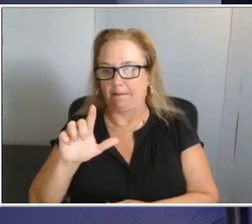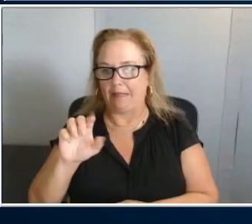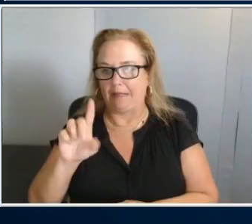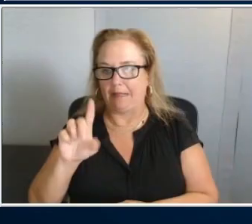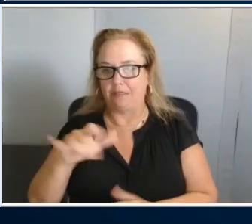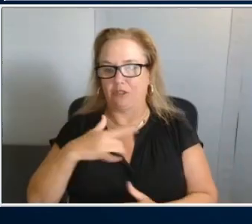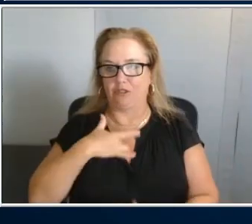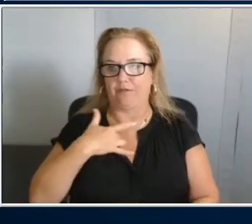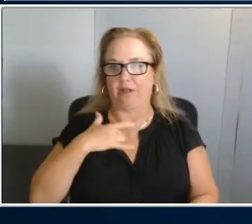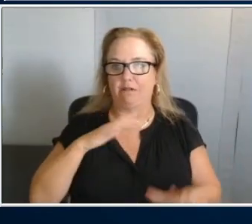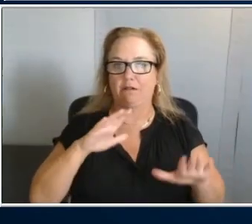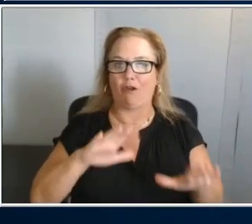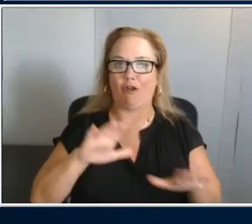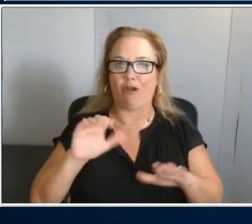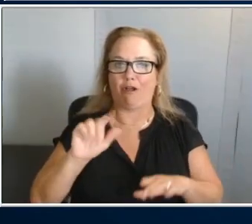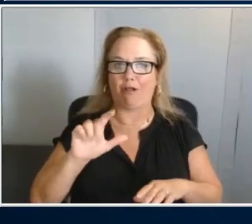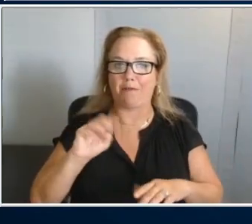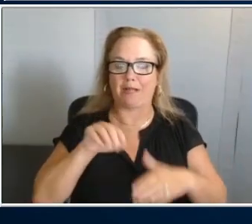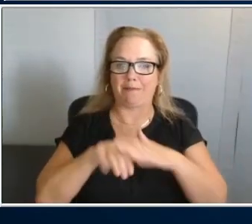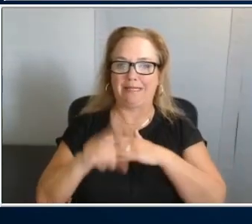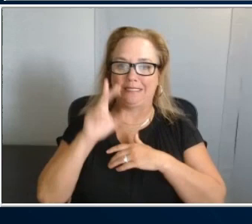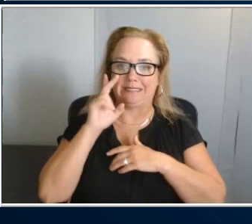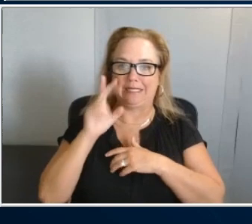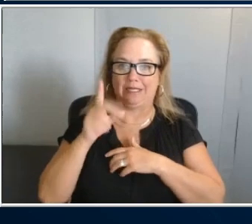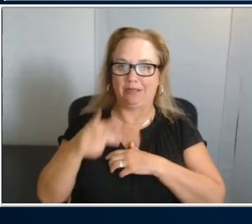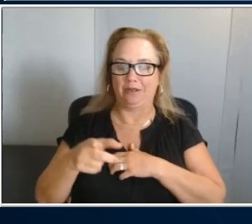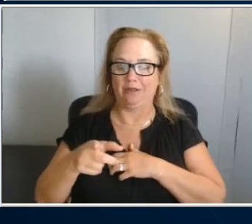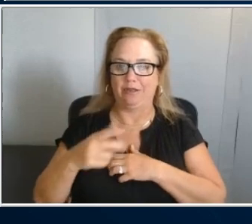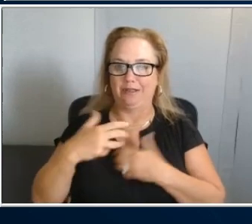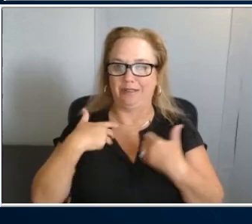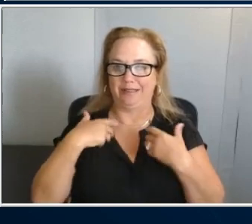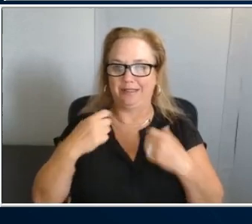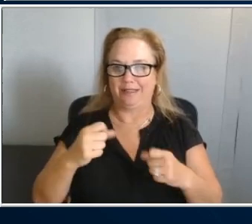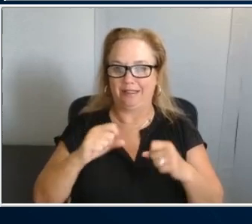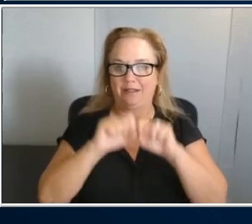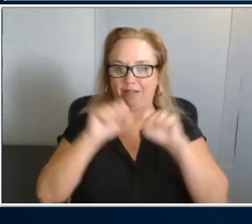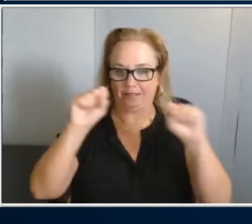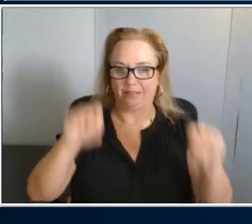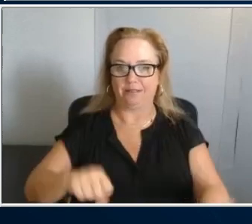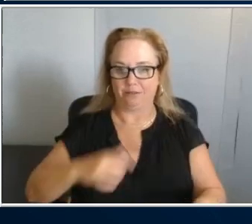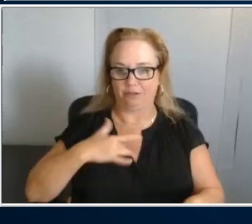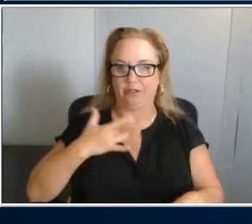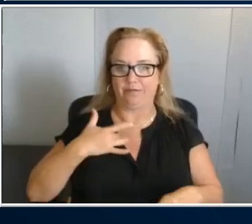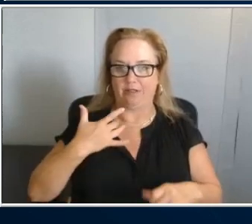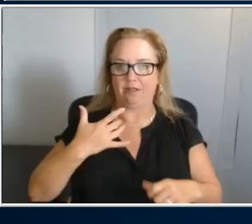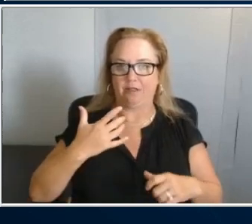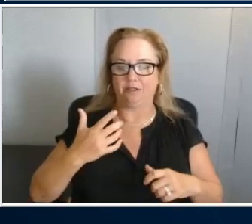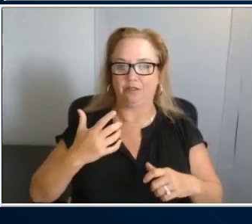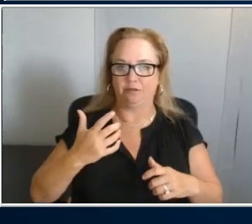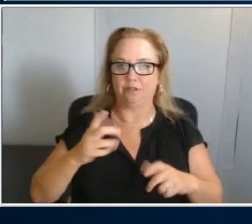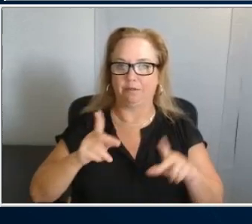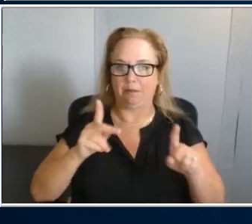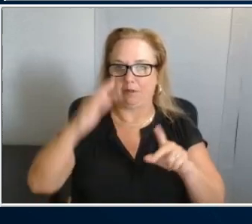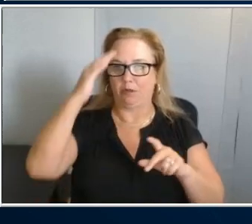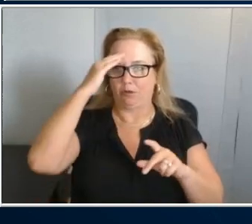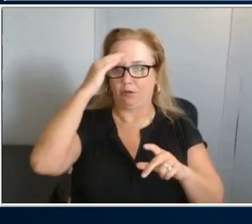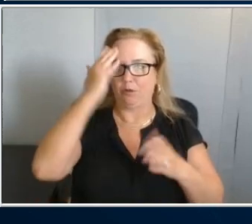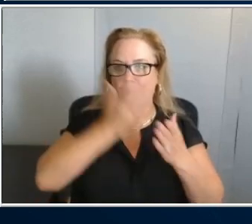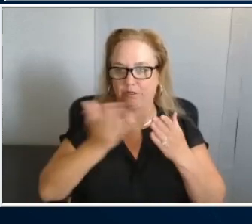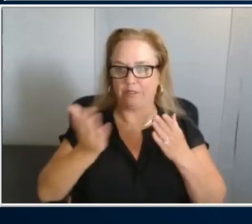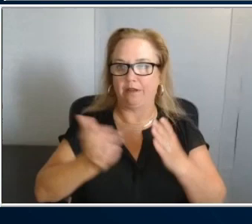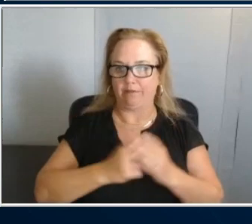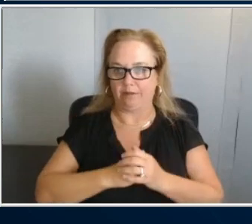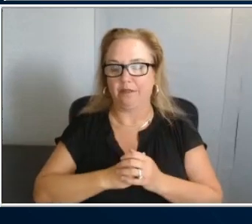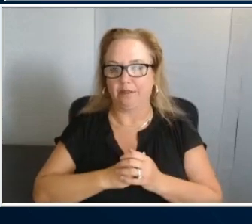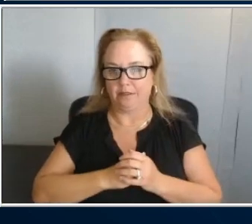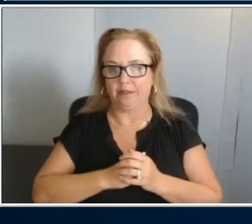calmed coming to see you and coming to the health system because she felt like she was being treated by people who knew their stuff. Yeah,